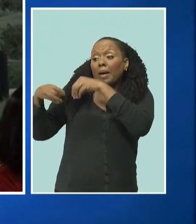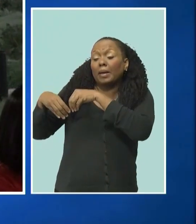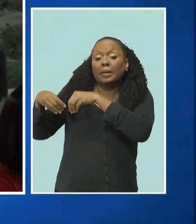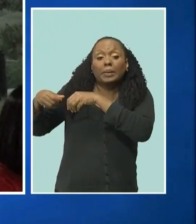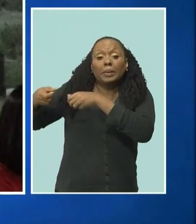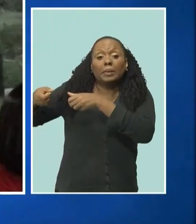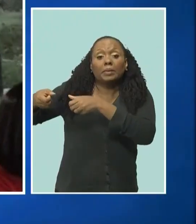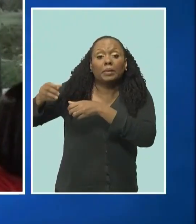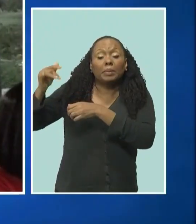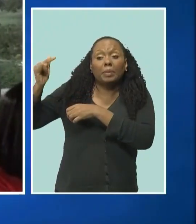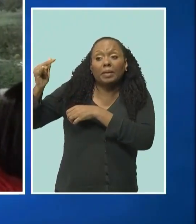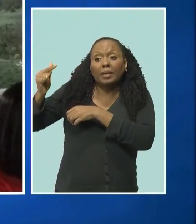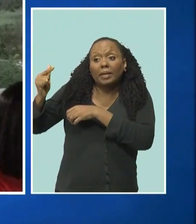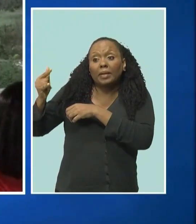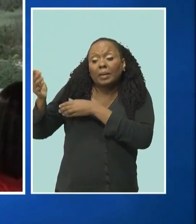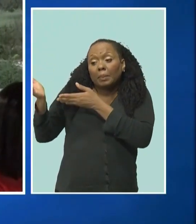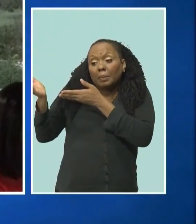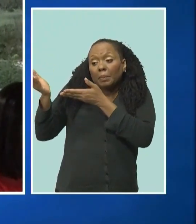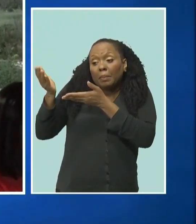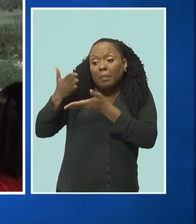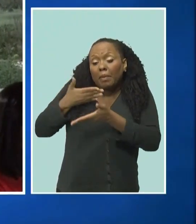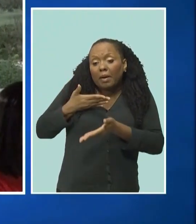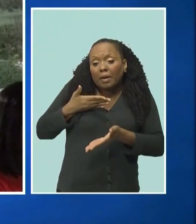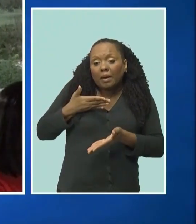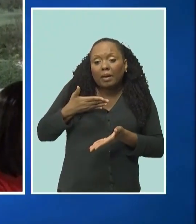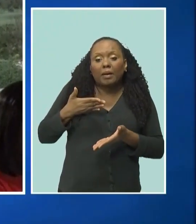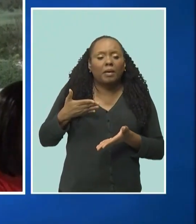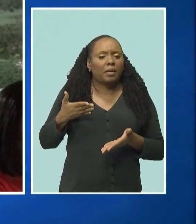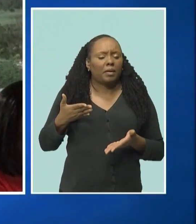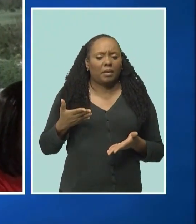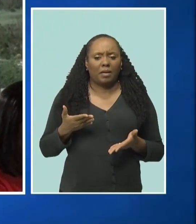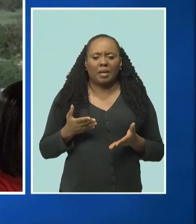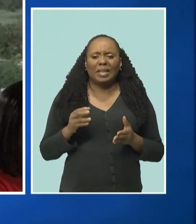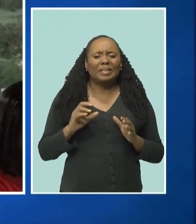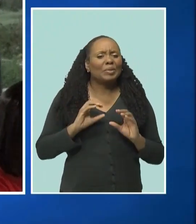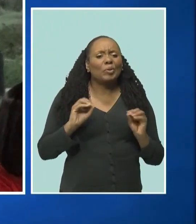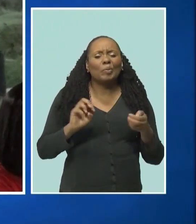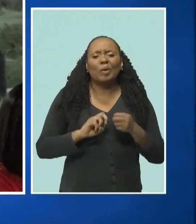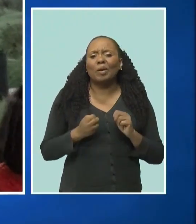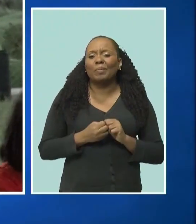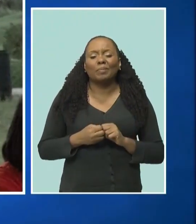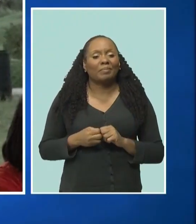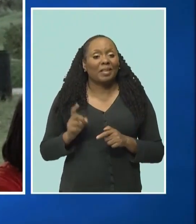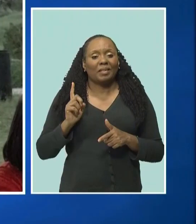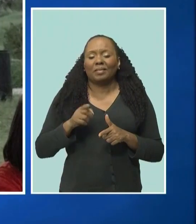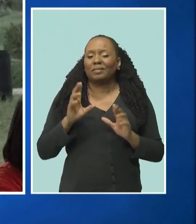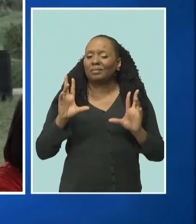to my kitchen. No, because you're gonna dispose of something, and that's where the problem is.